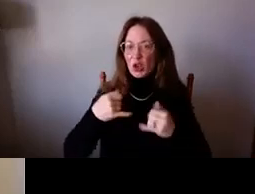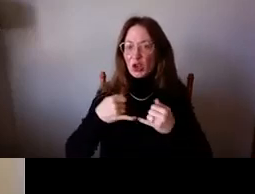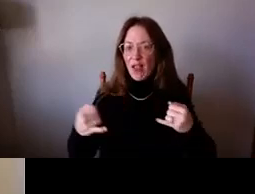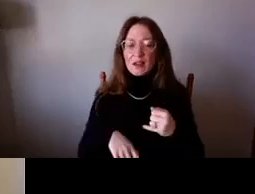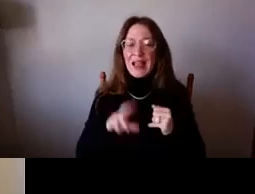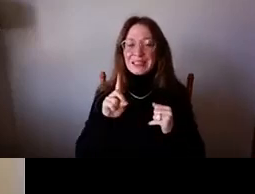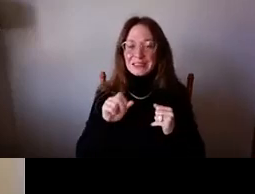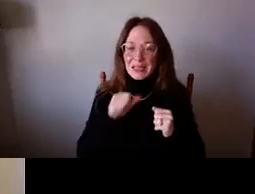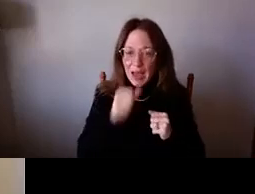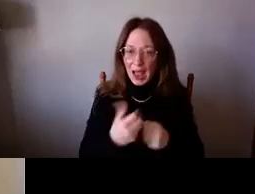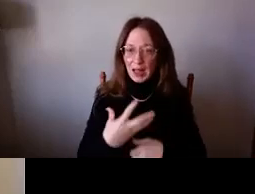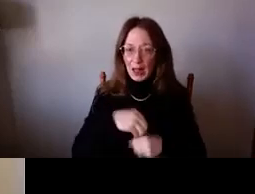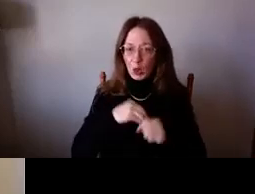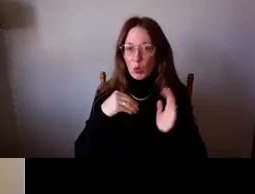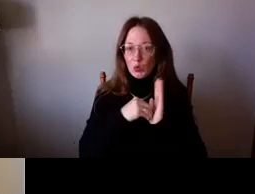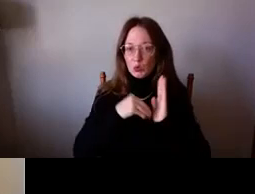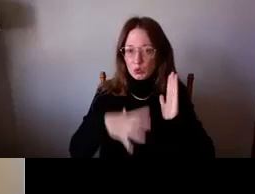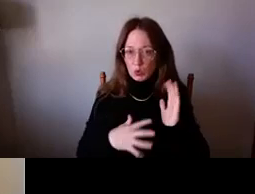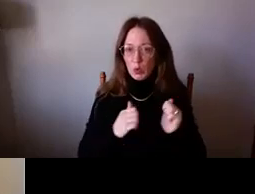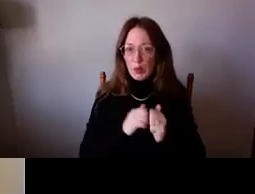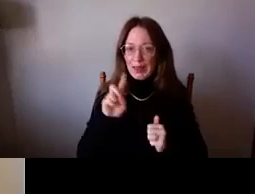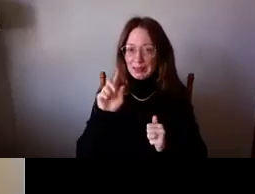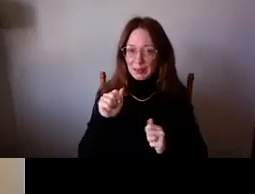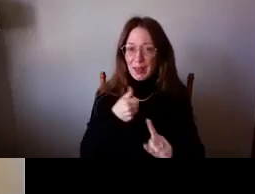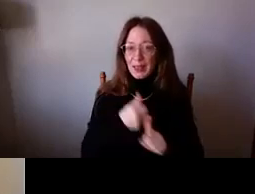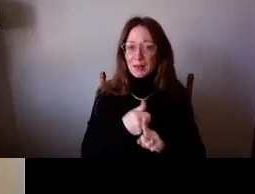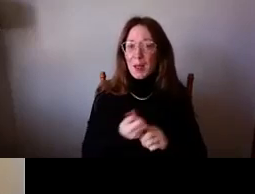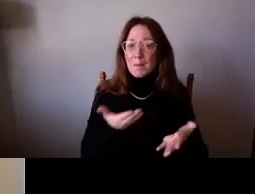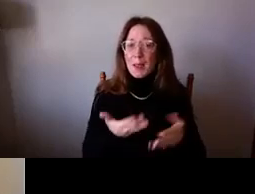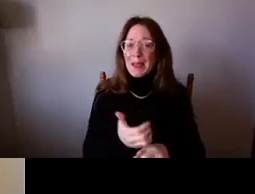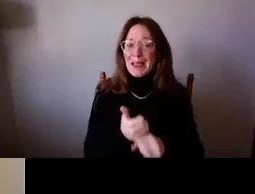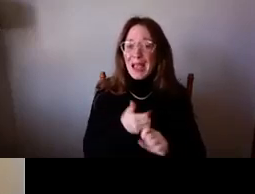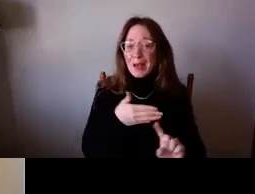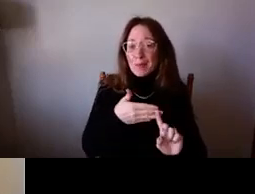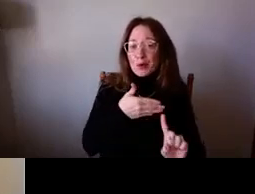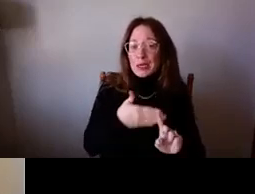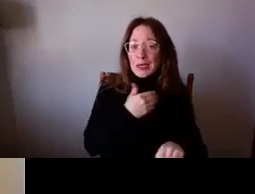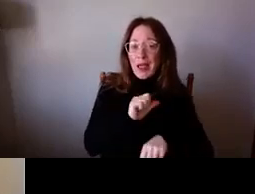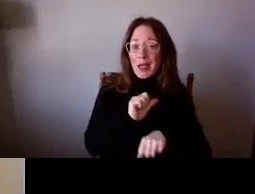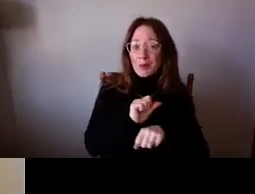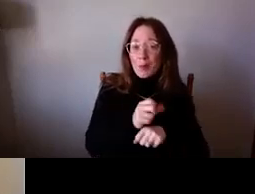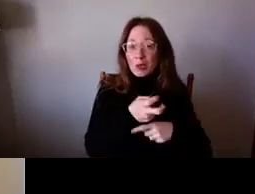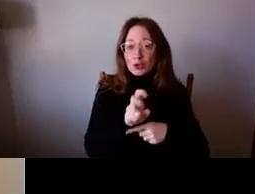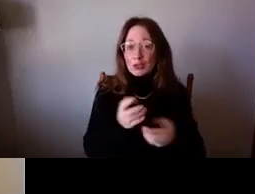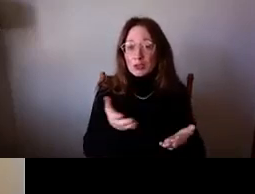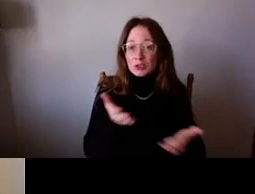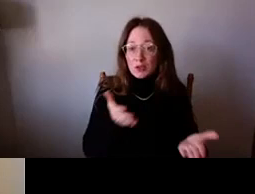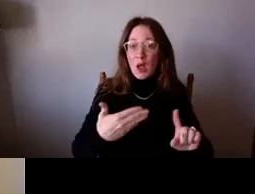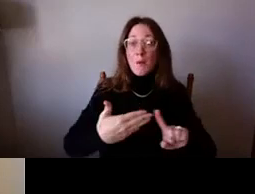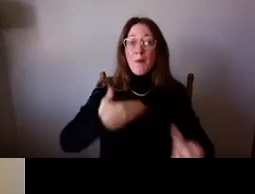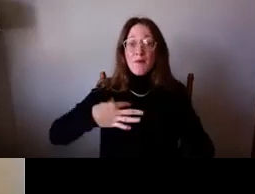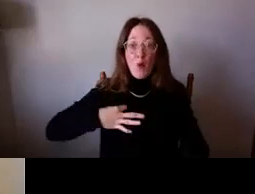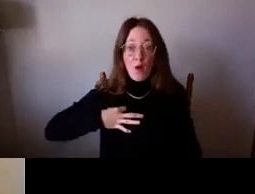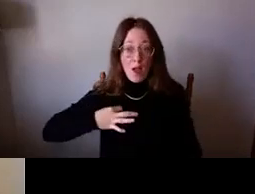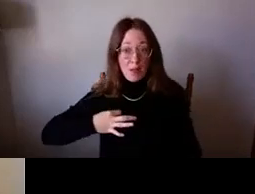with disabilities who may be receiving pre-employment transition services before they applied as applicants to